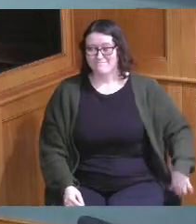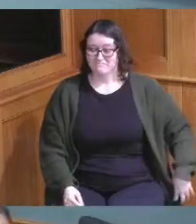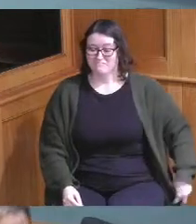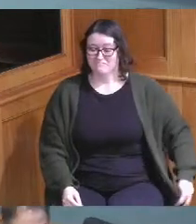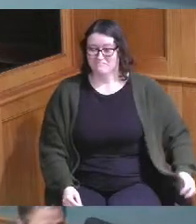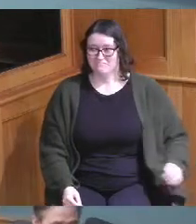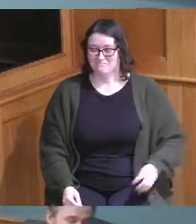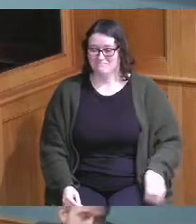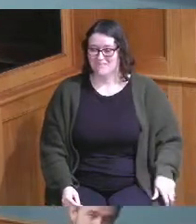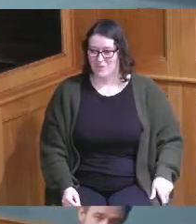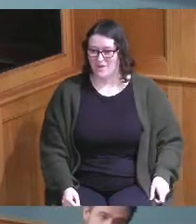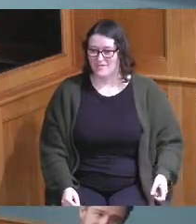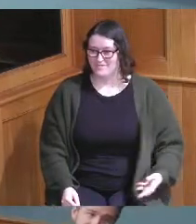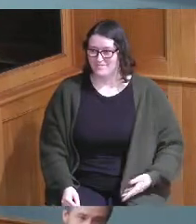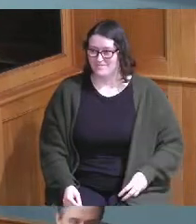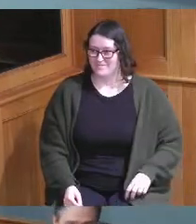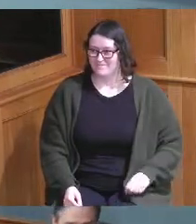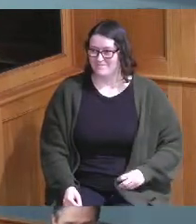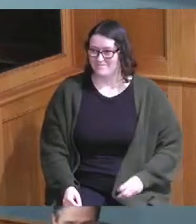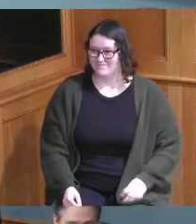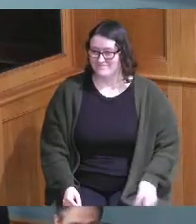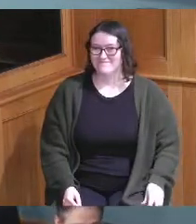Thank you.